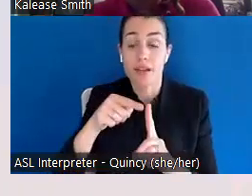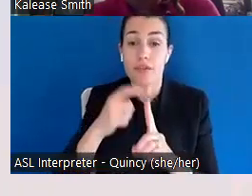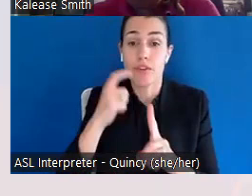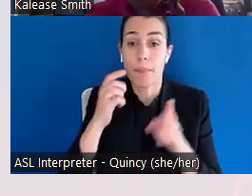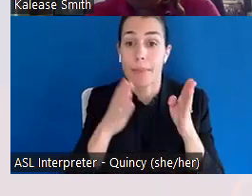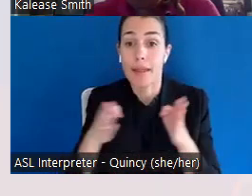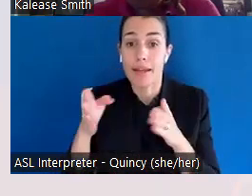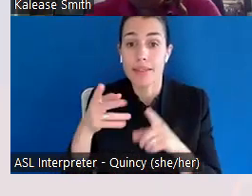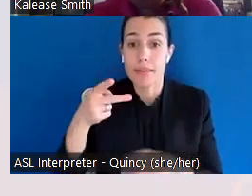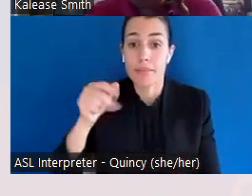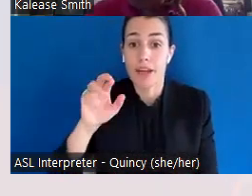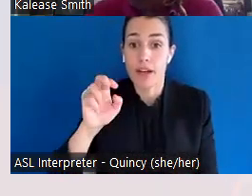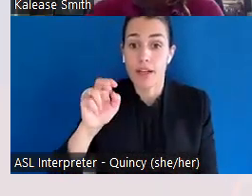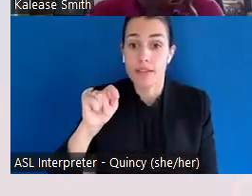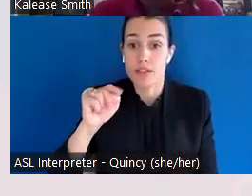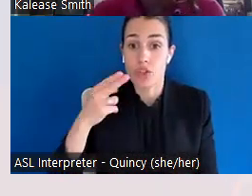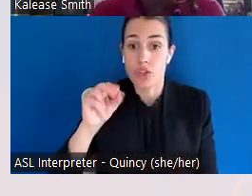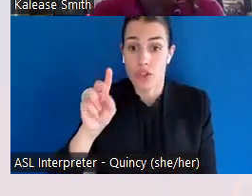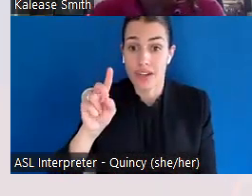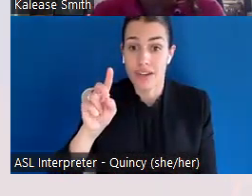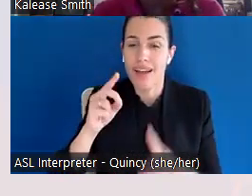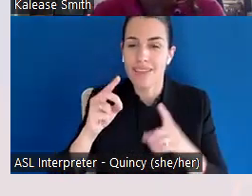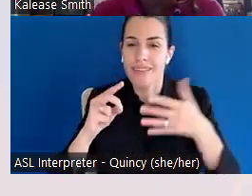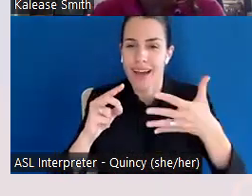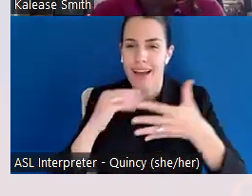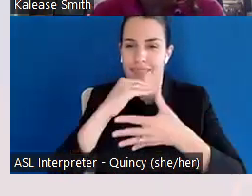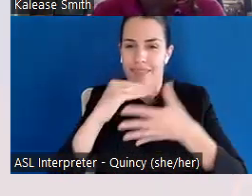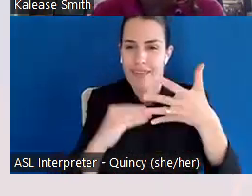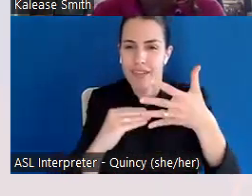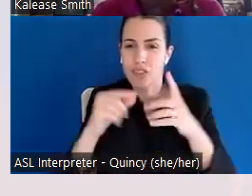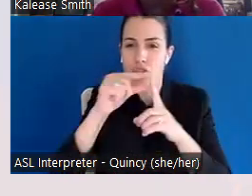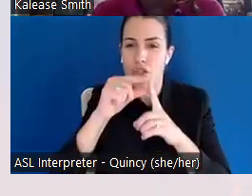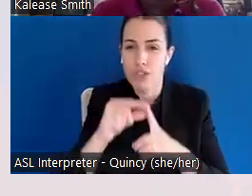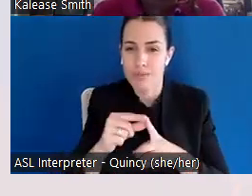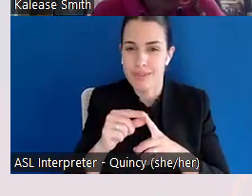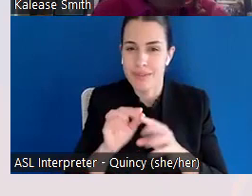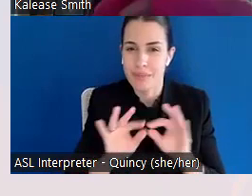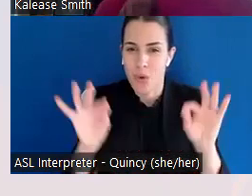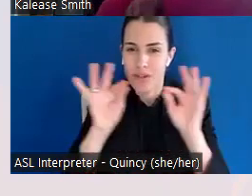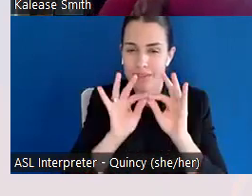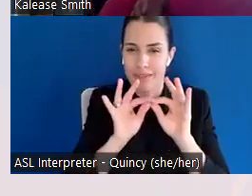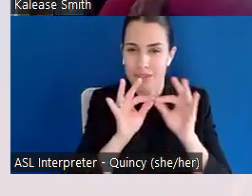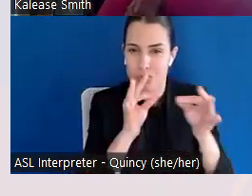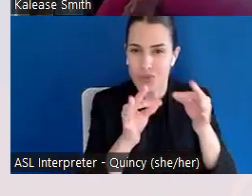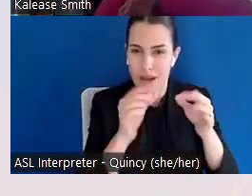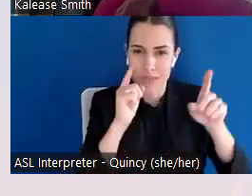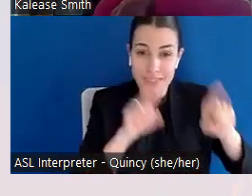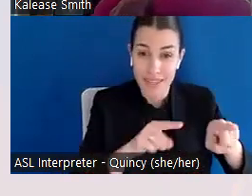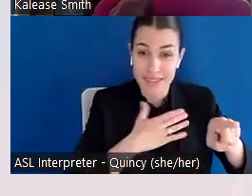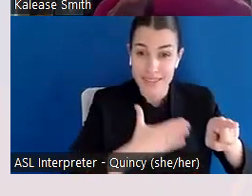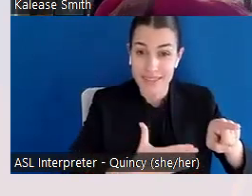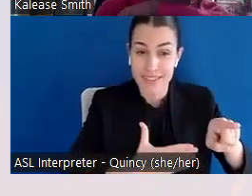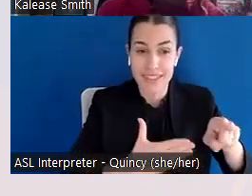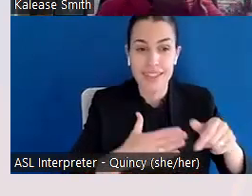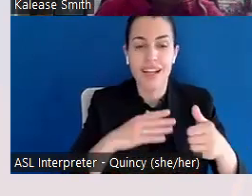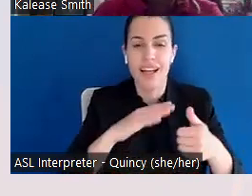has 5 main terms that help you indicate what consent is. Some of these terms were